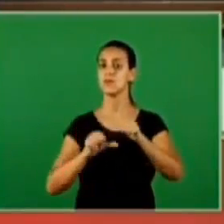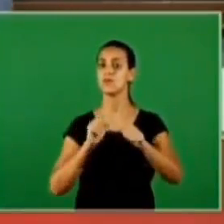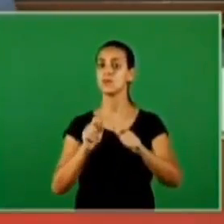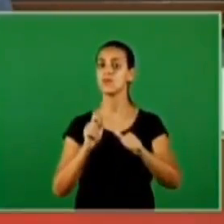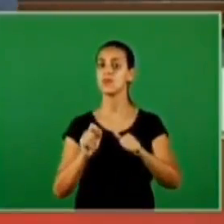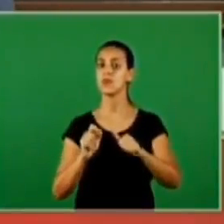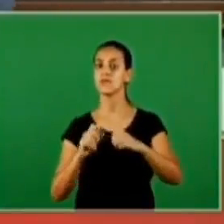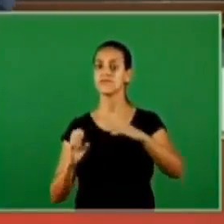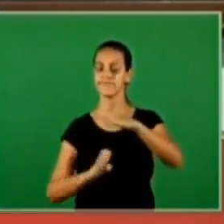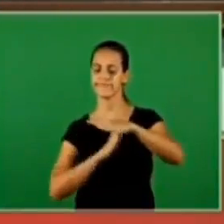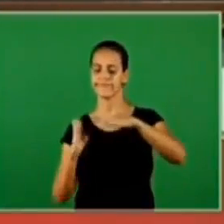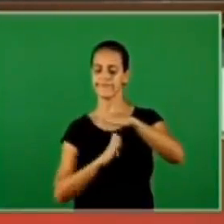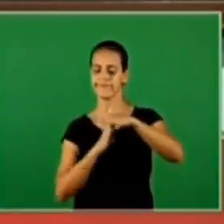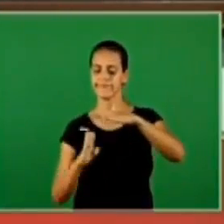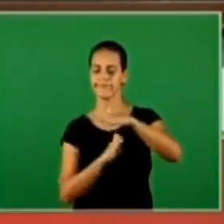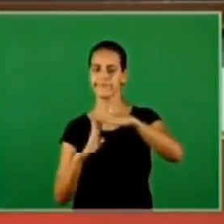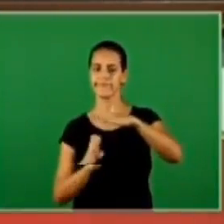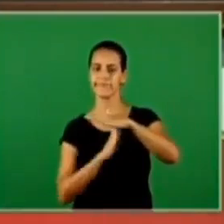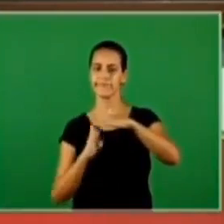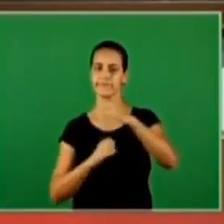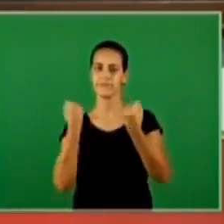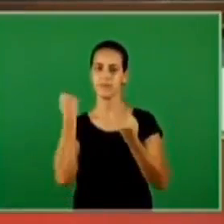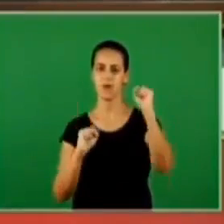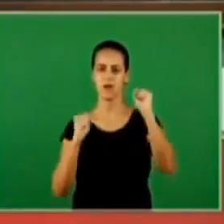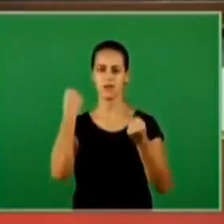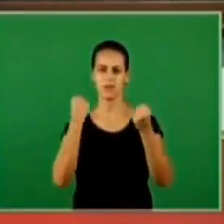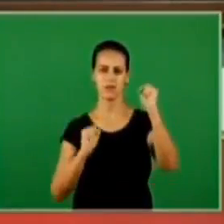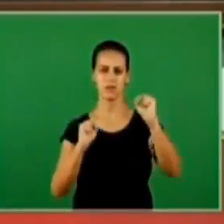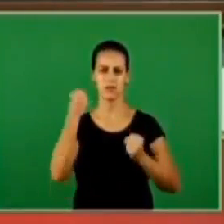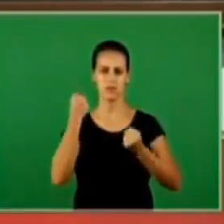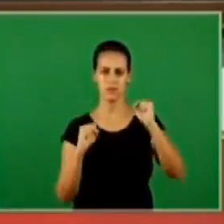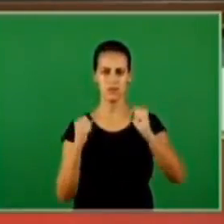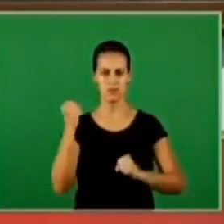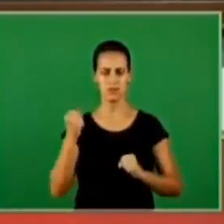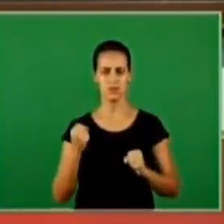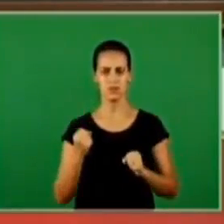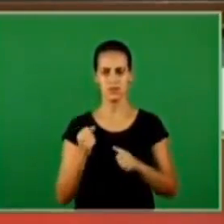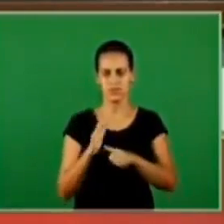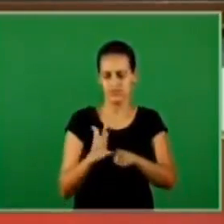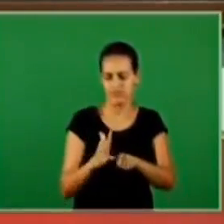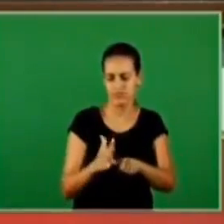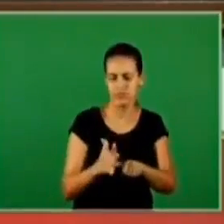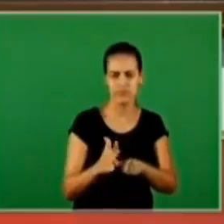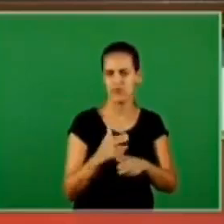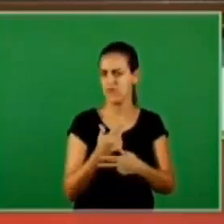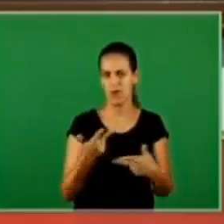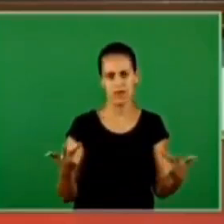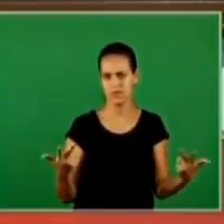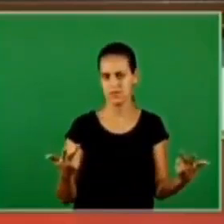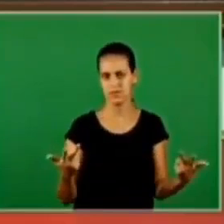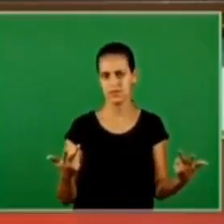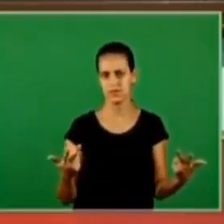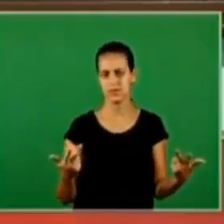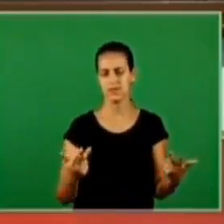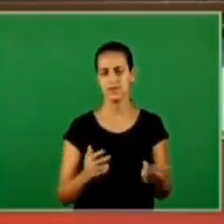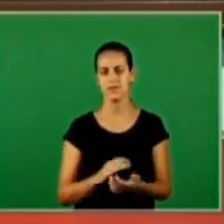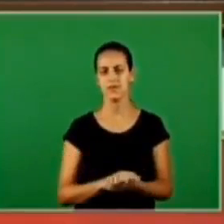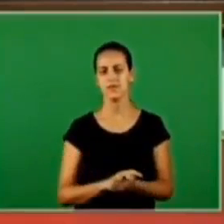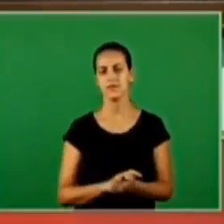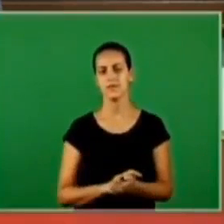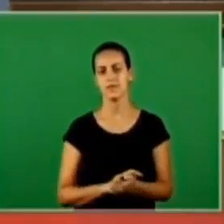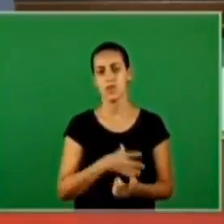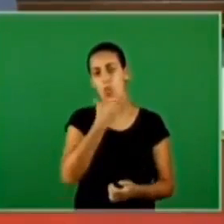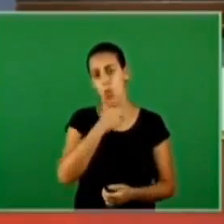into mechanical energy. So that's what we see, the engines, the